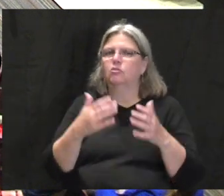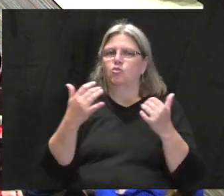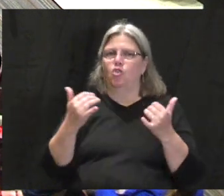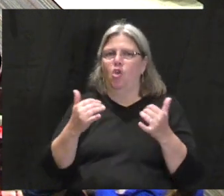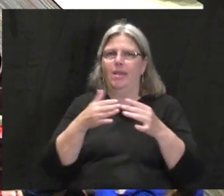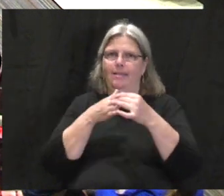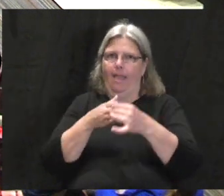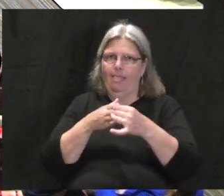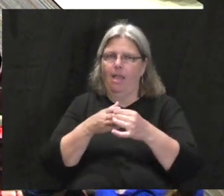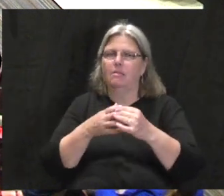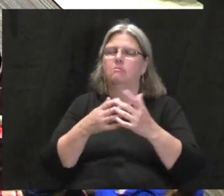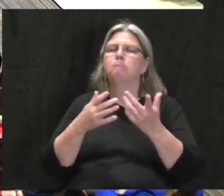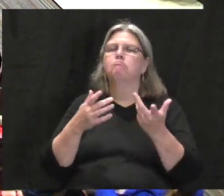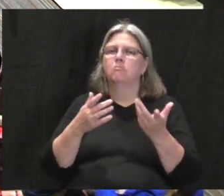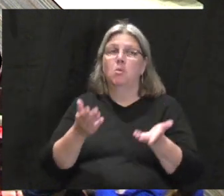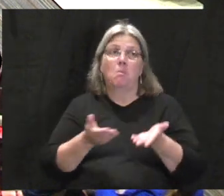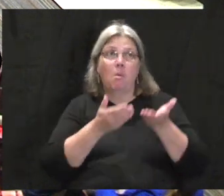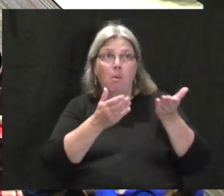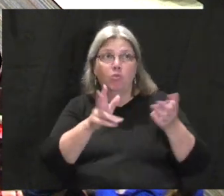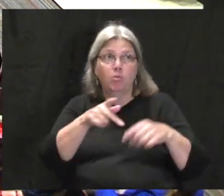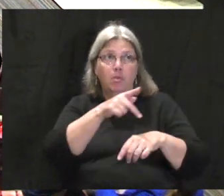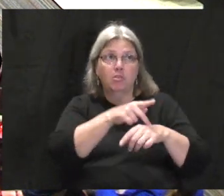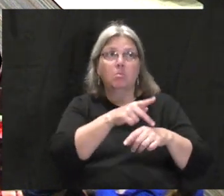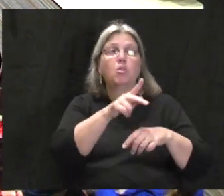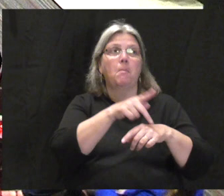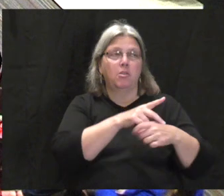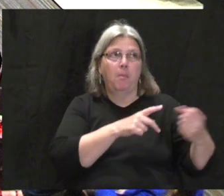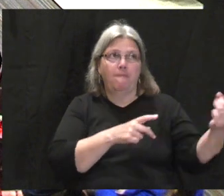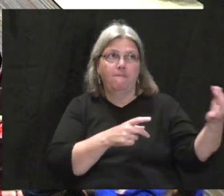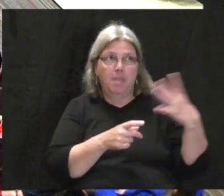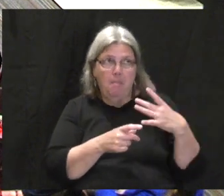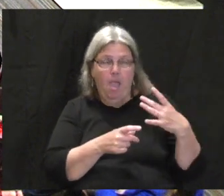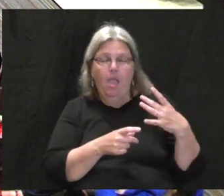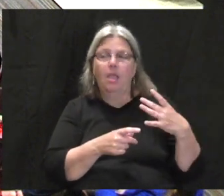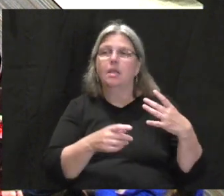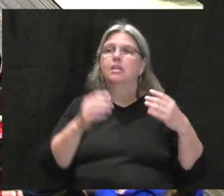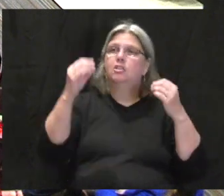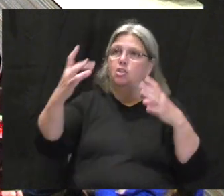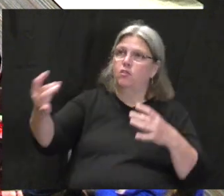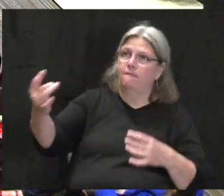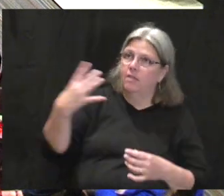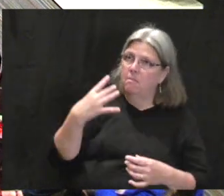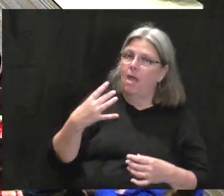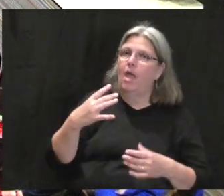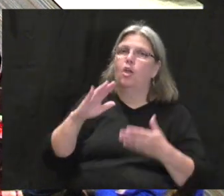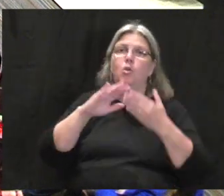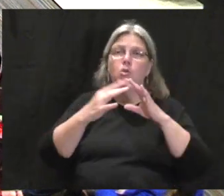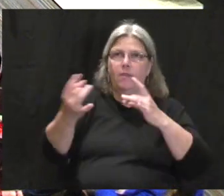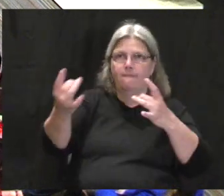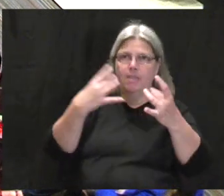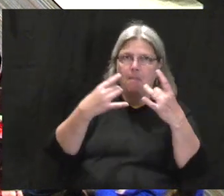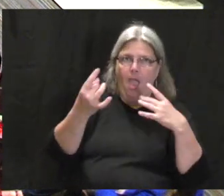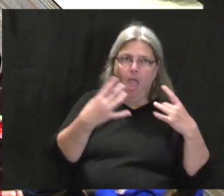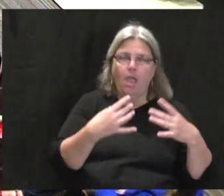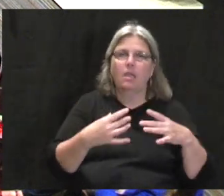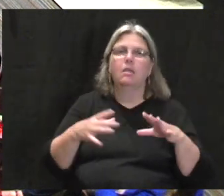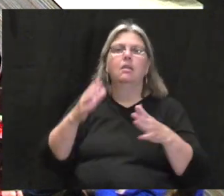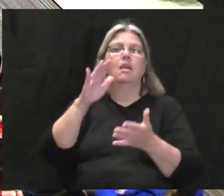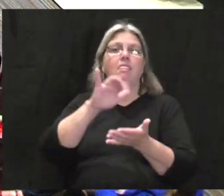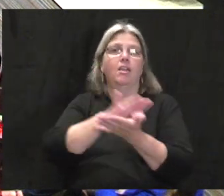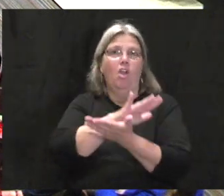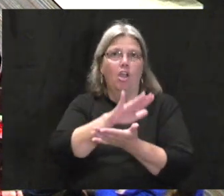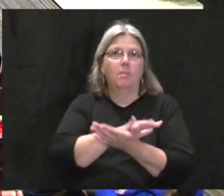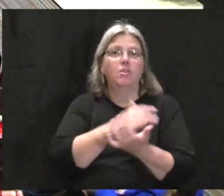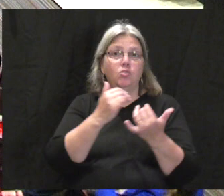that you see when you go to our website, if you look at that document that was posted on the website in May, is the culmination of all of